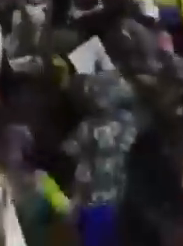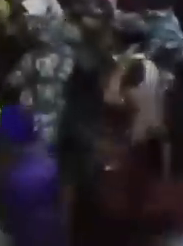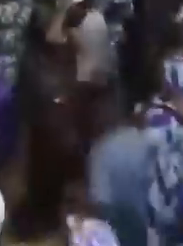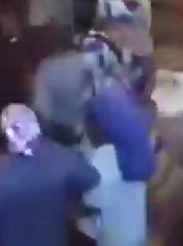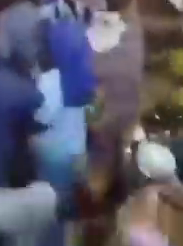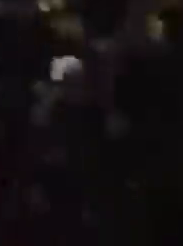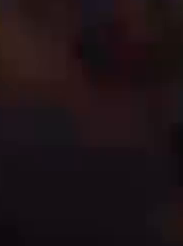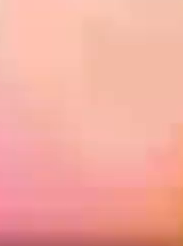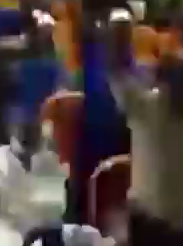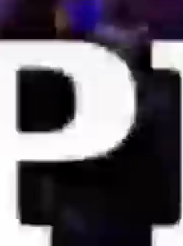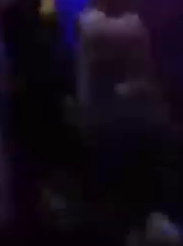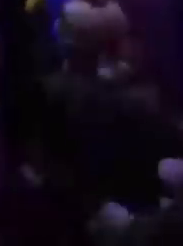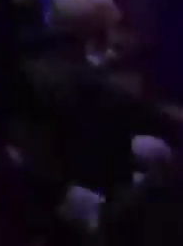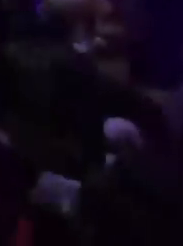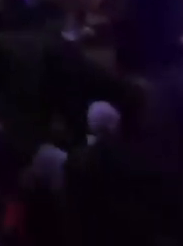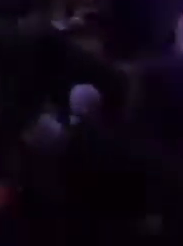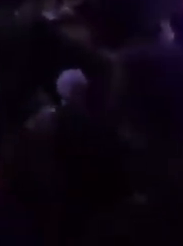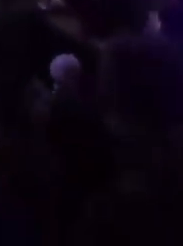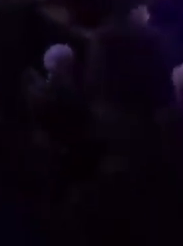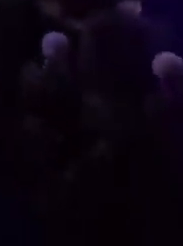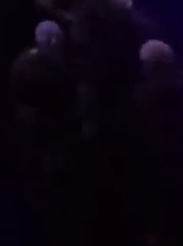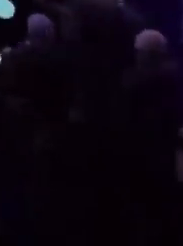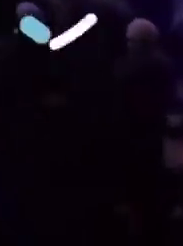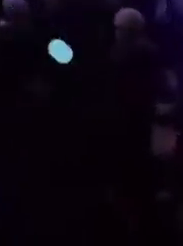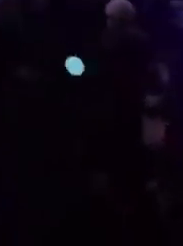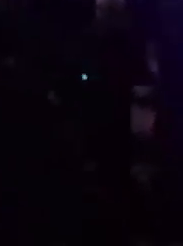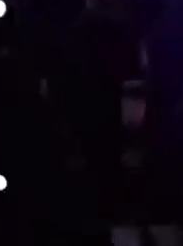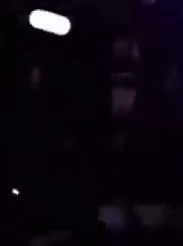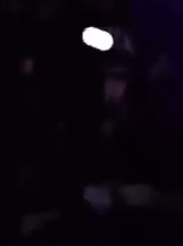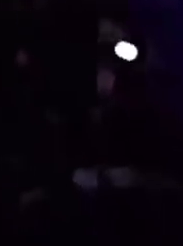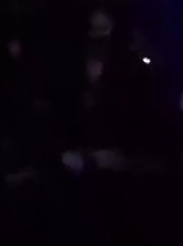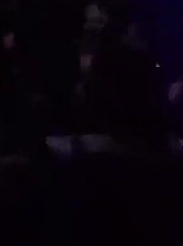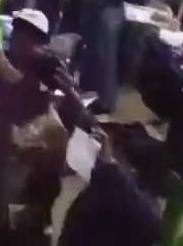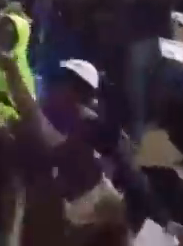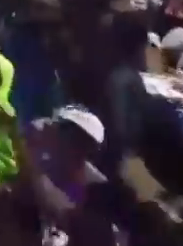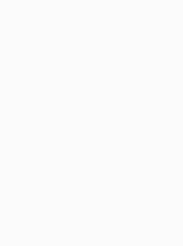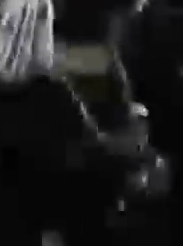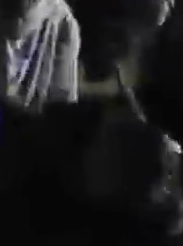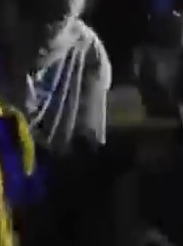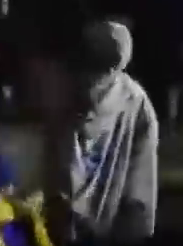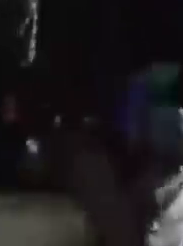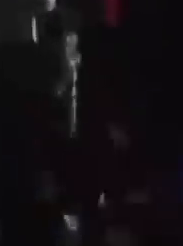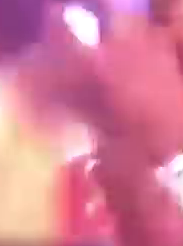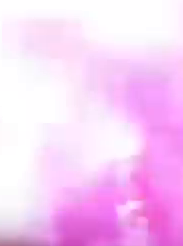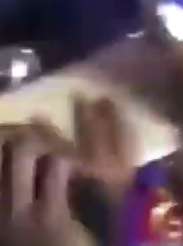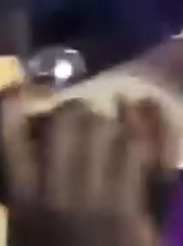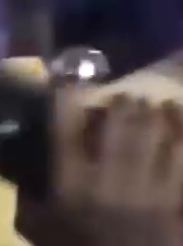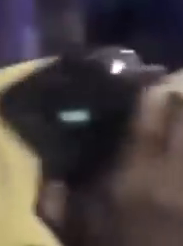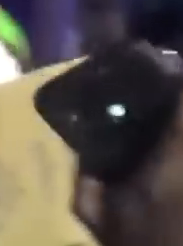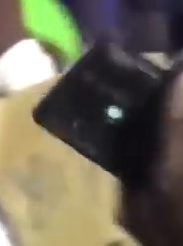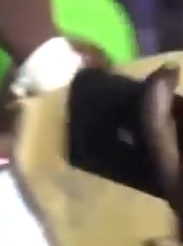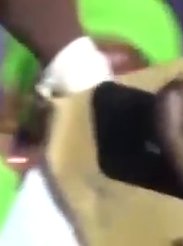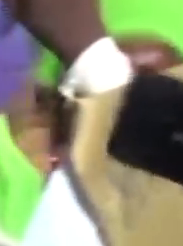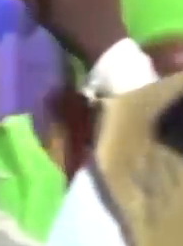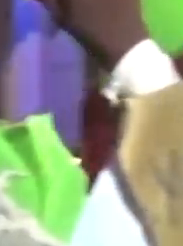October Lufu, a person to 2 hours marathon prayer, or two tiao, etuya yamabo, he should be up